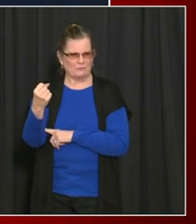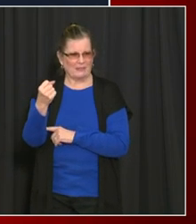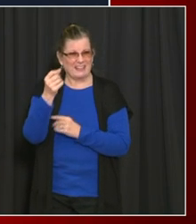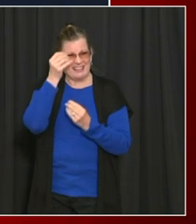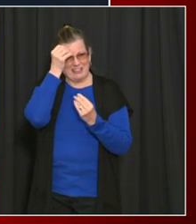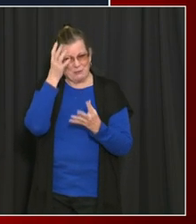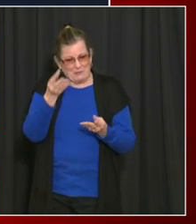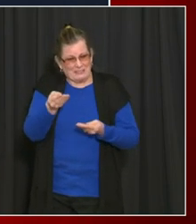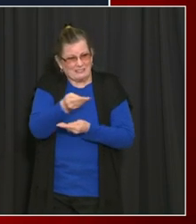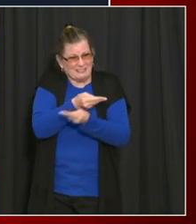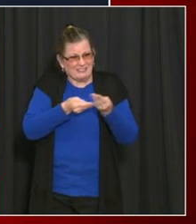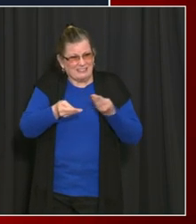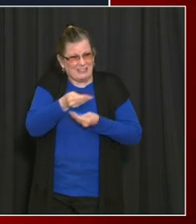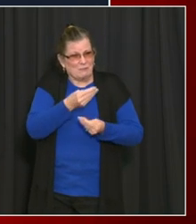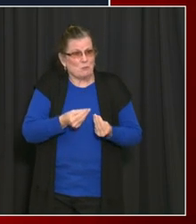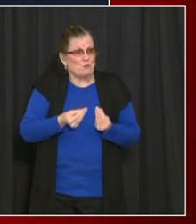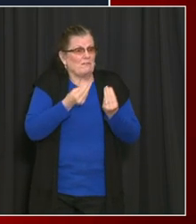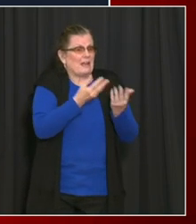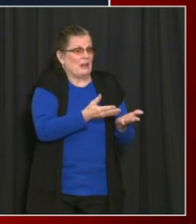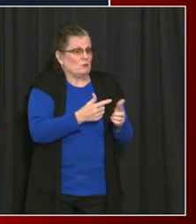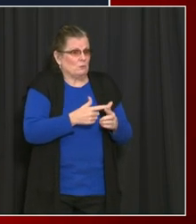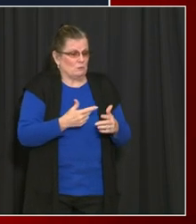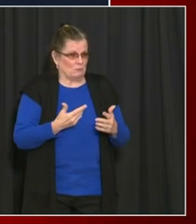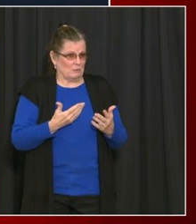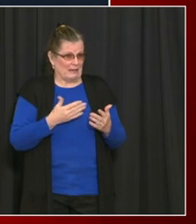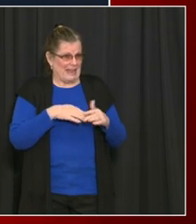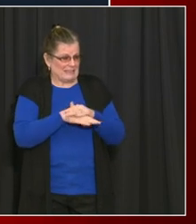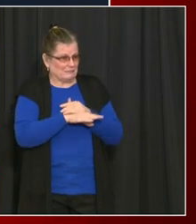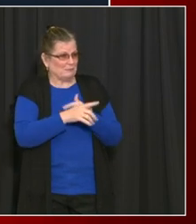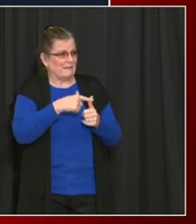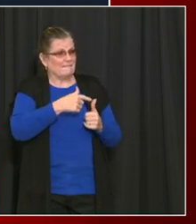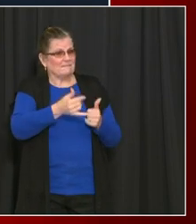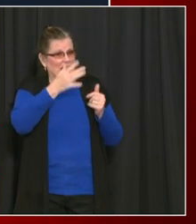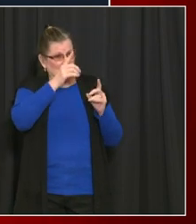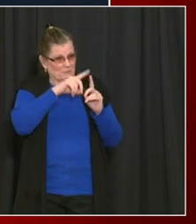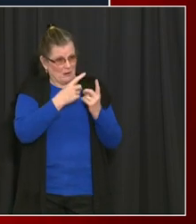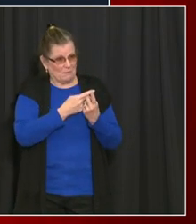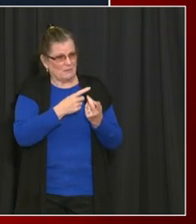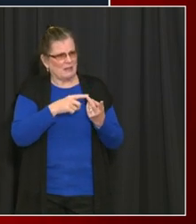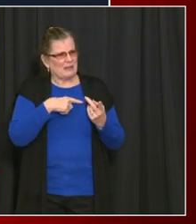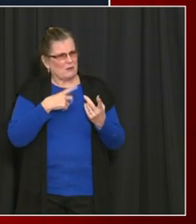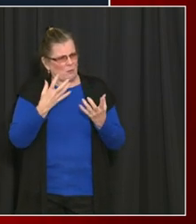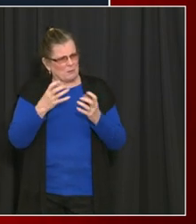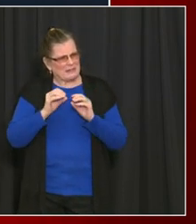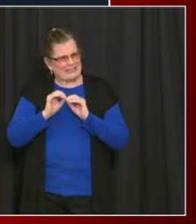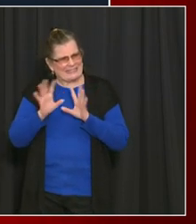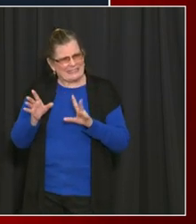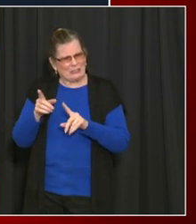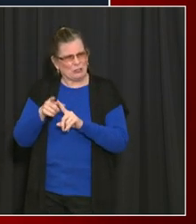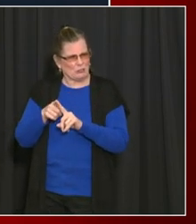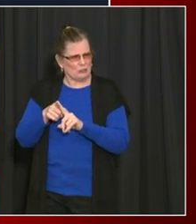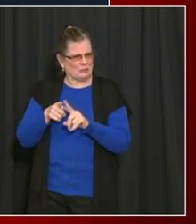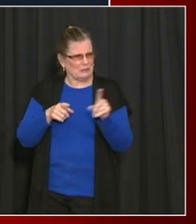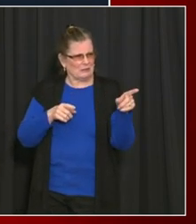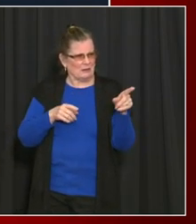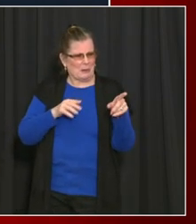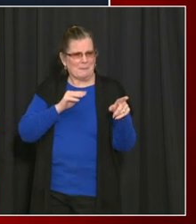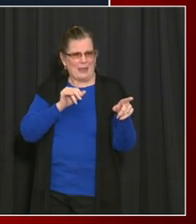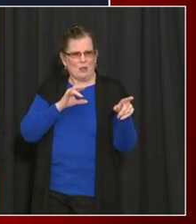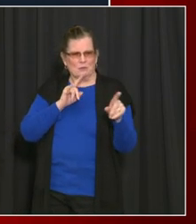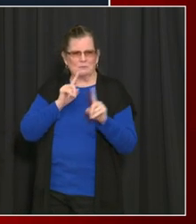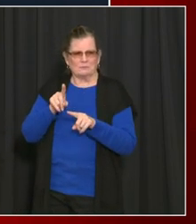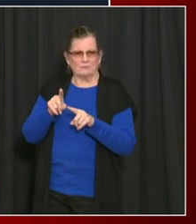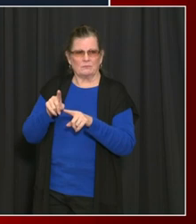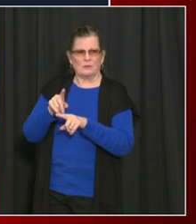healthcare providers have access to, and fire and EMS is one. But let me be clear. They have protocols about responding to